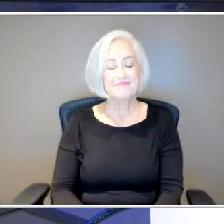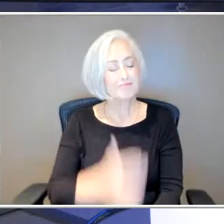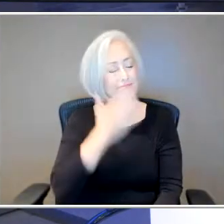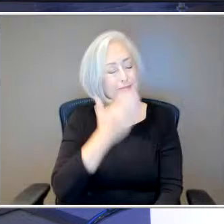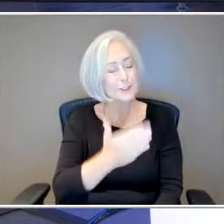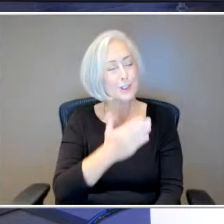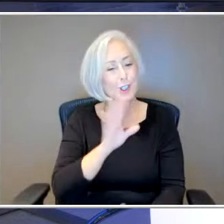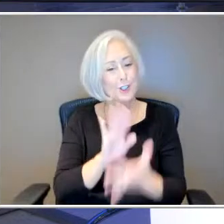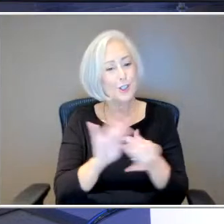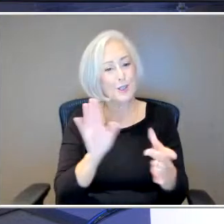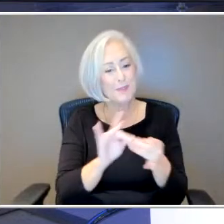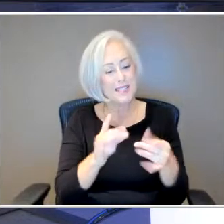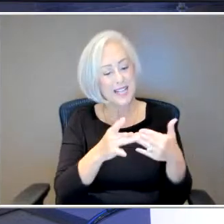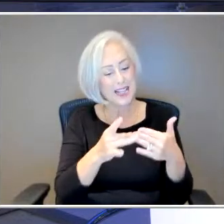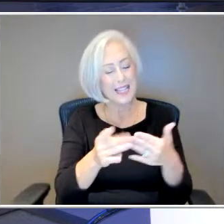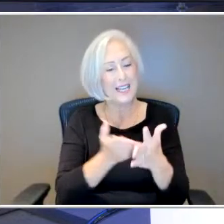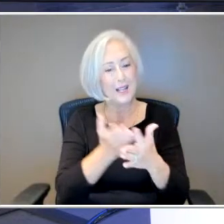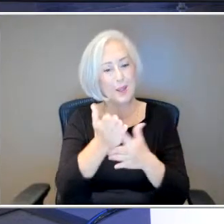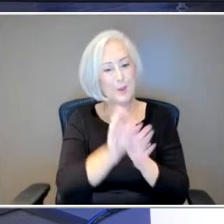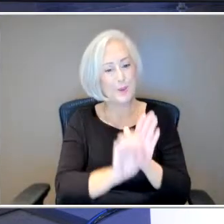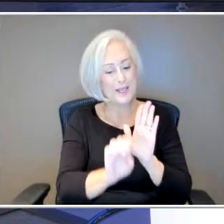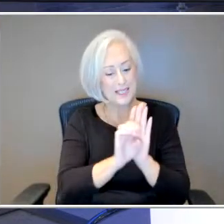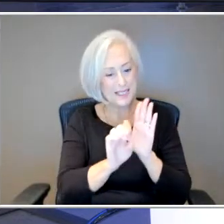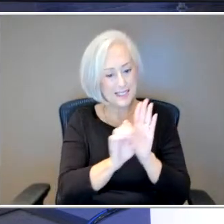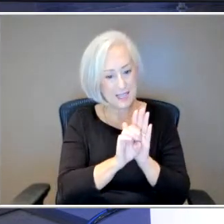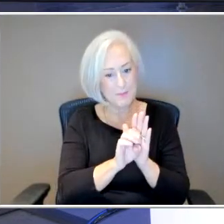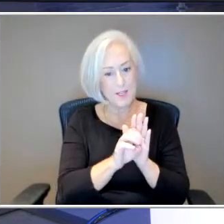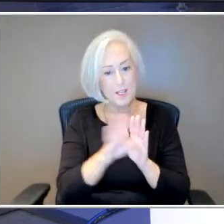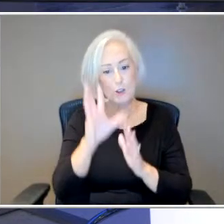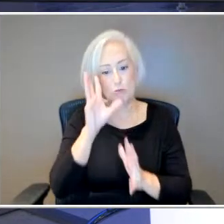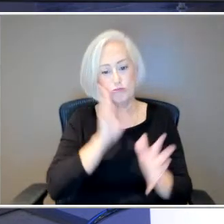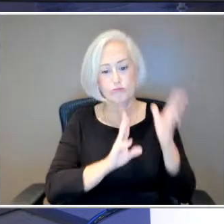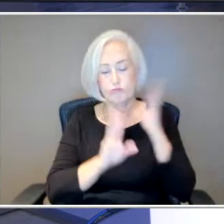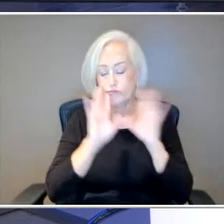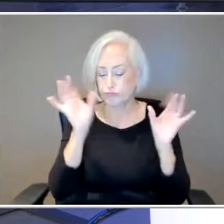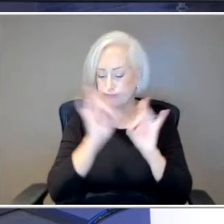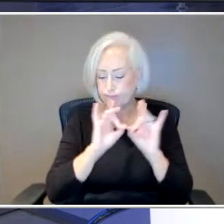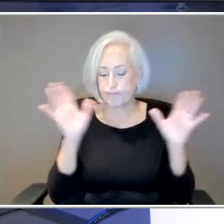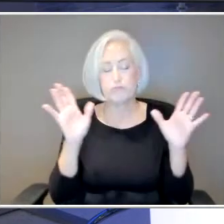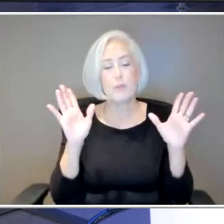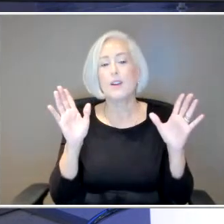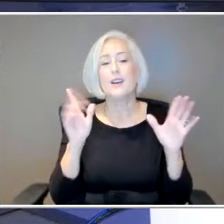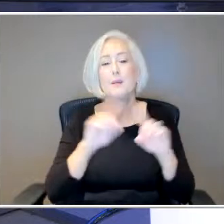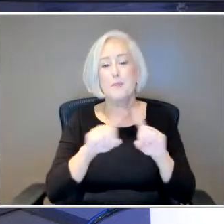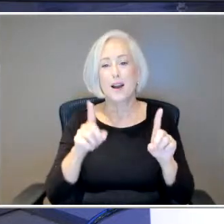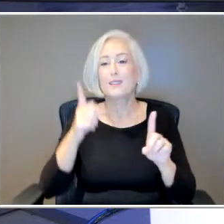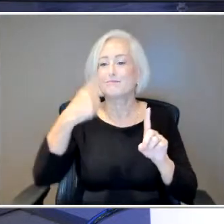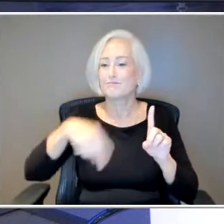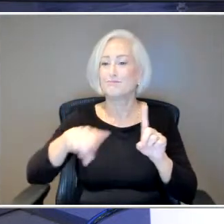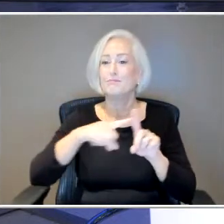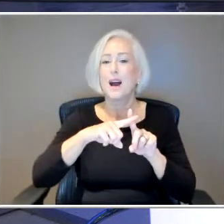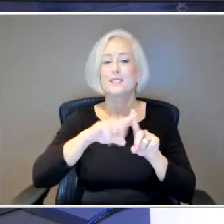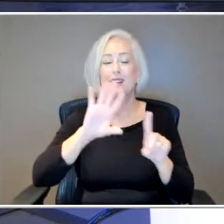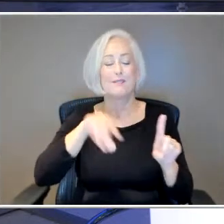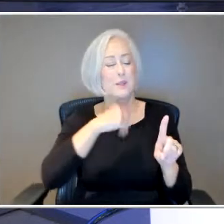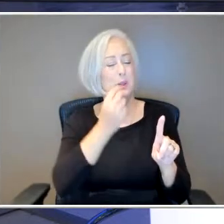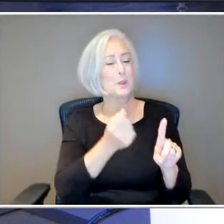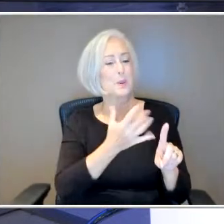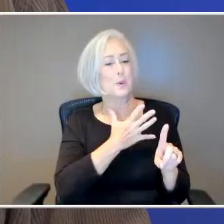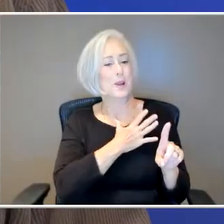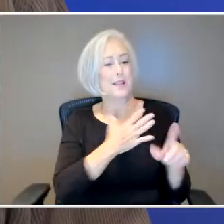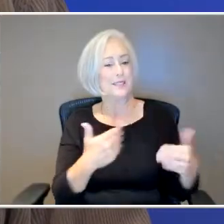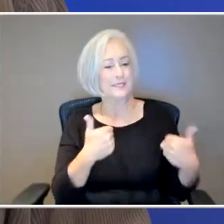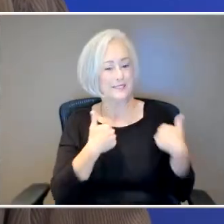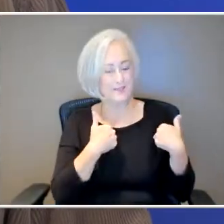leading by example, and you've walked through the fire, and you're doing it with such positivity and grace. And I mean, usually